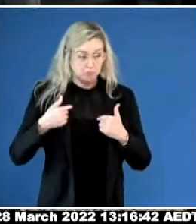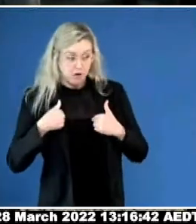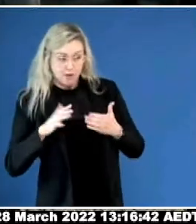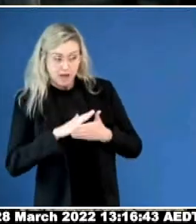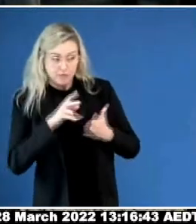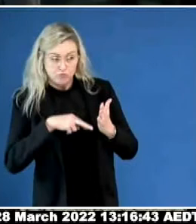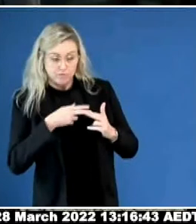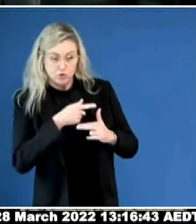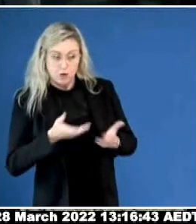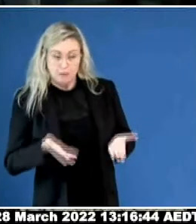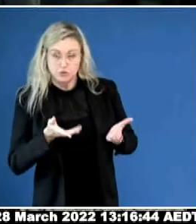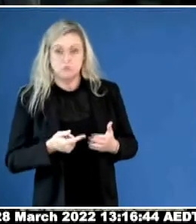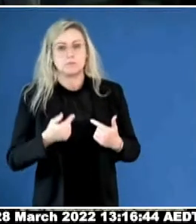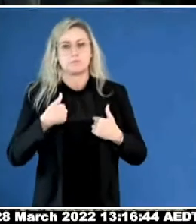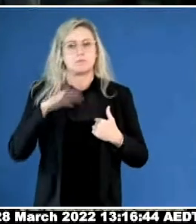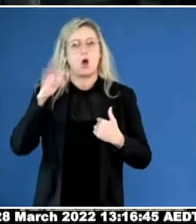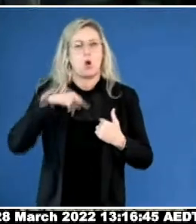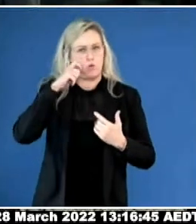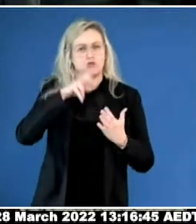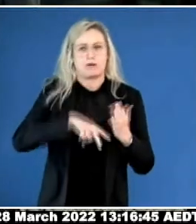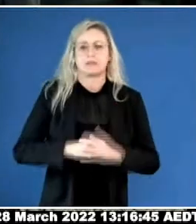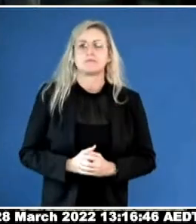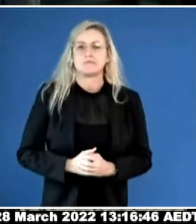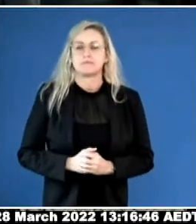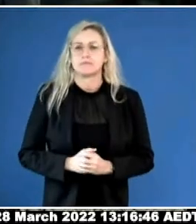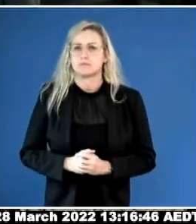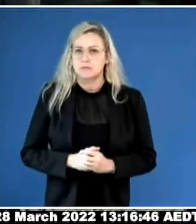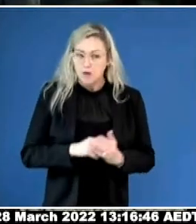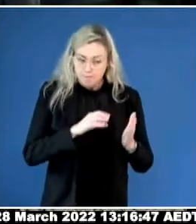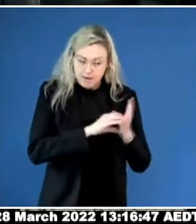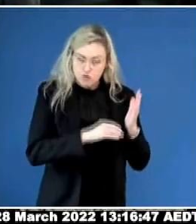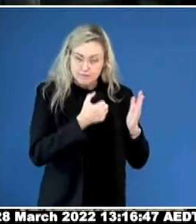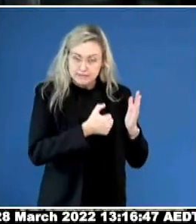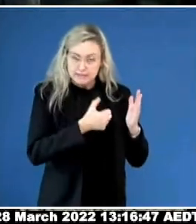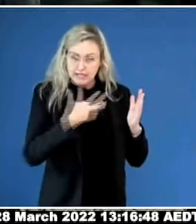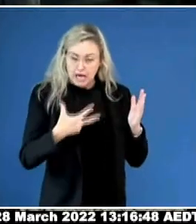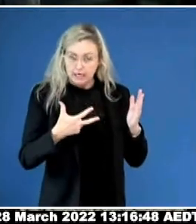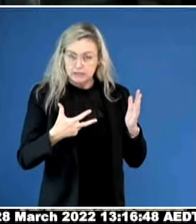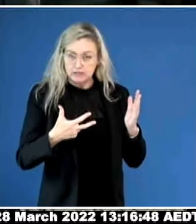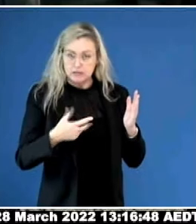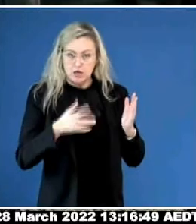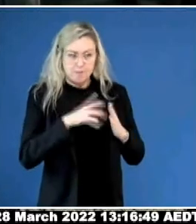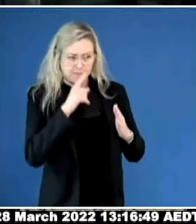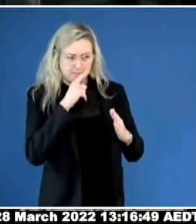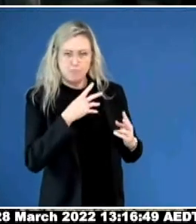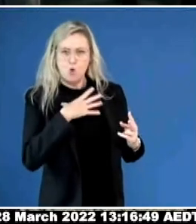you. So you say. So, was it 68? 68, yeah. Sorry. Being seen for my strengths.